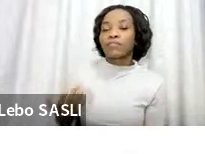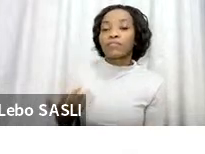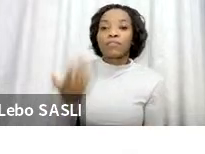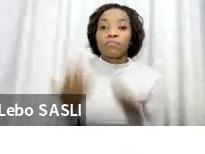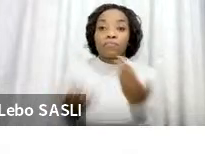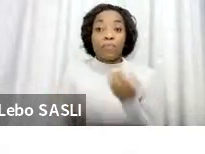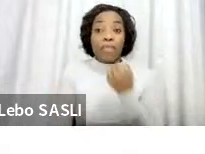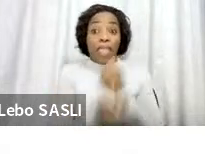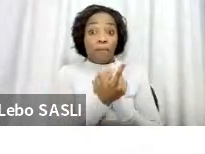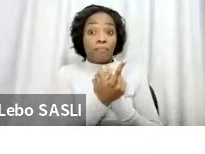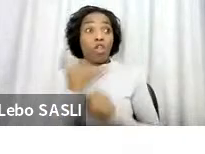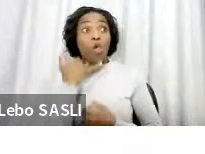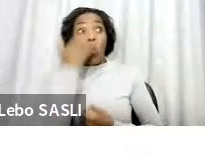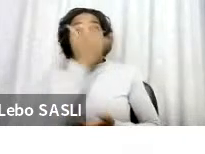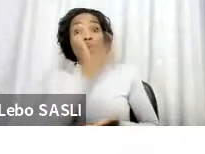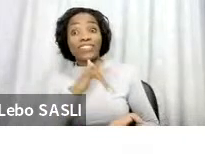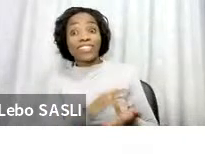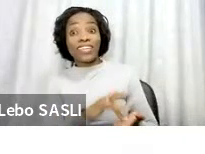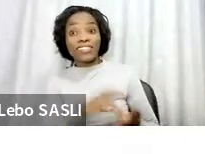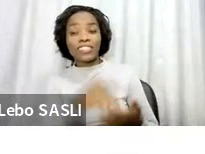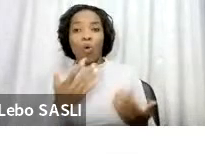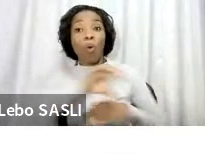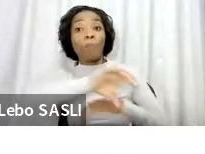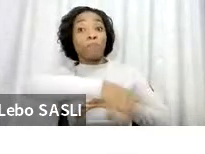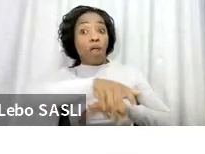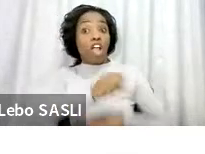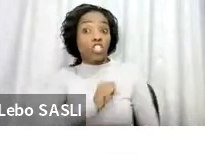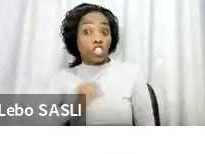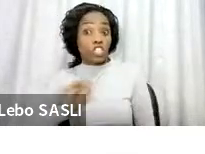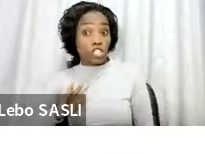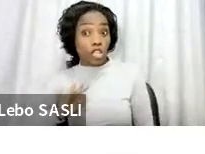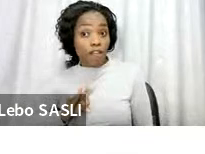call centers or branch employees are